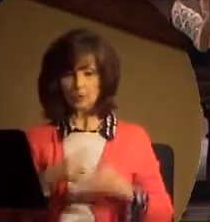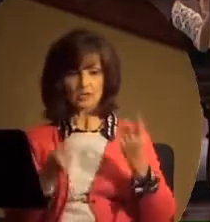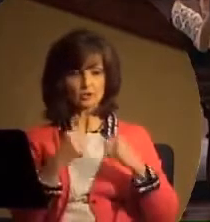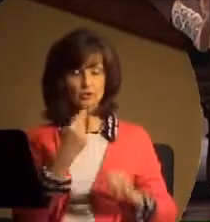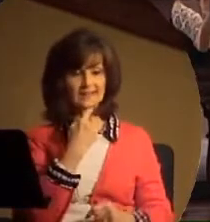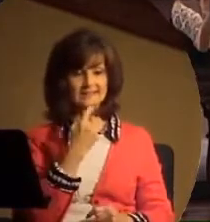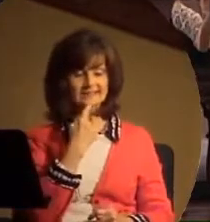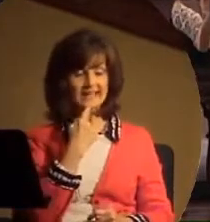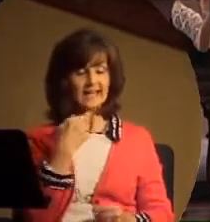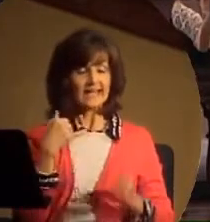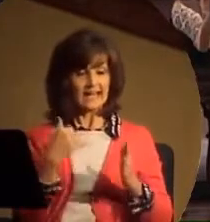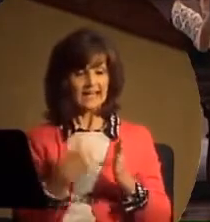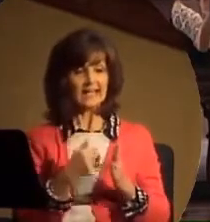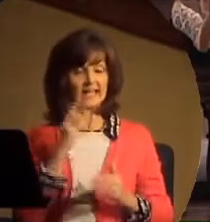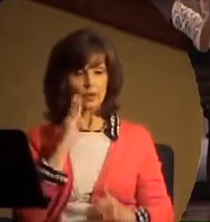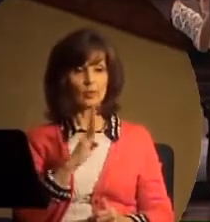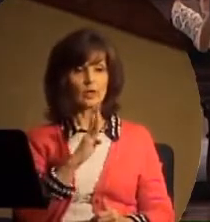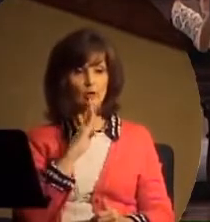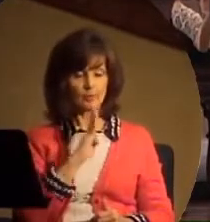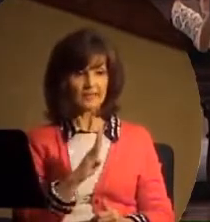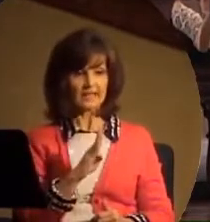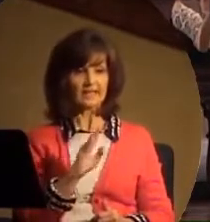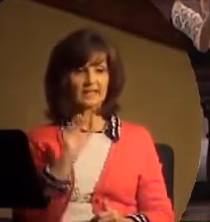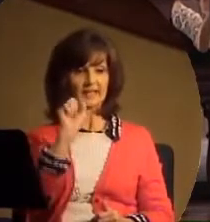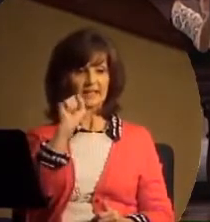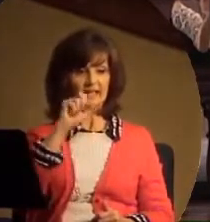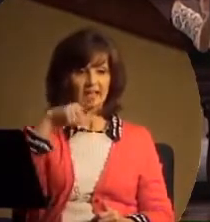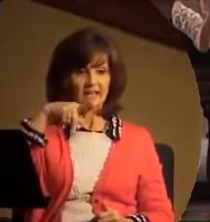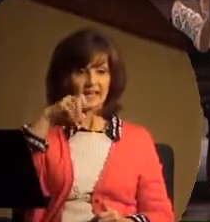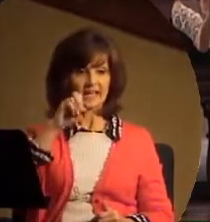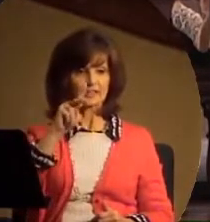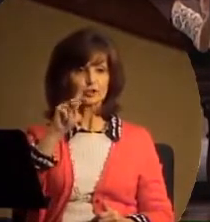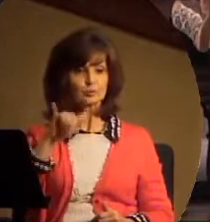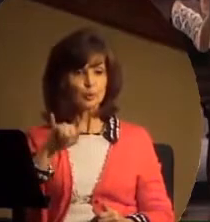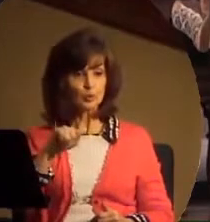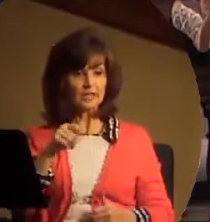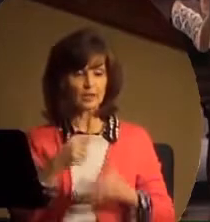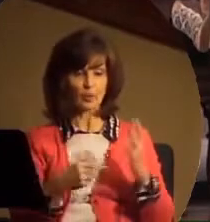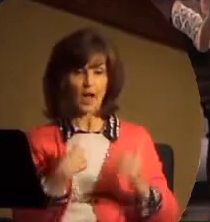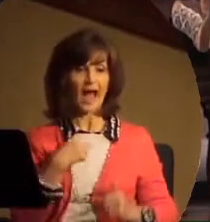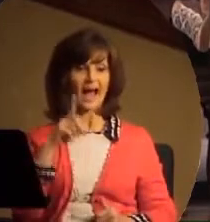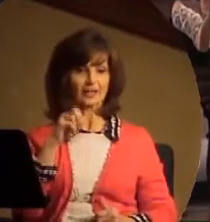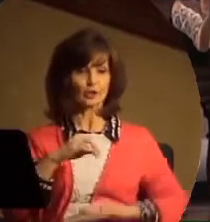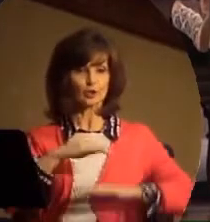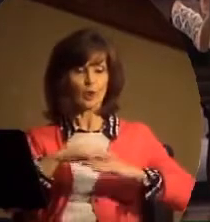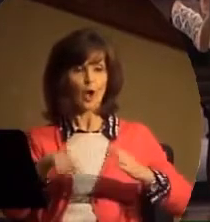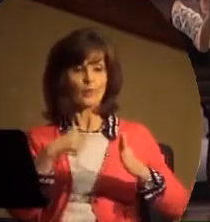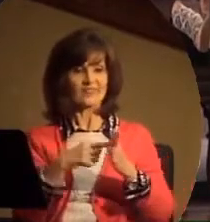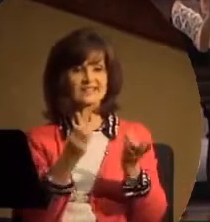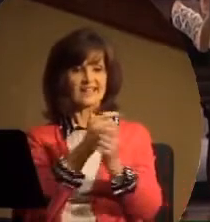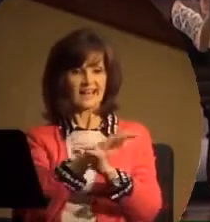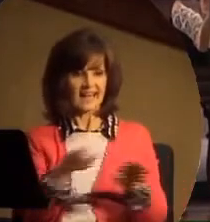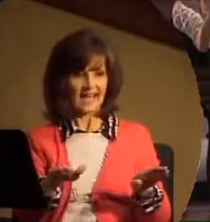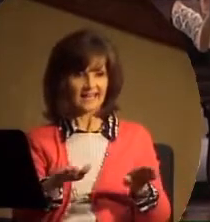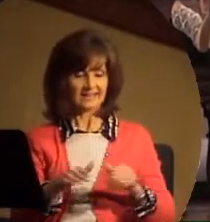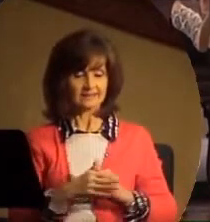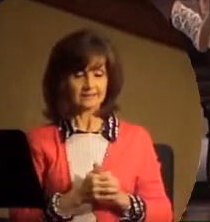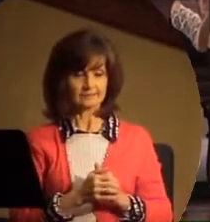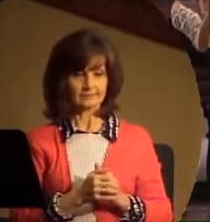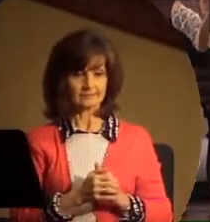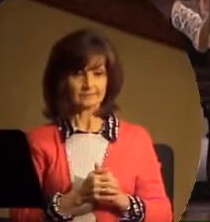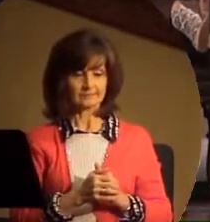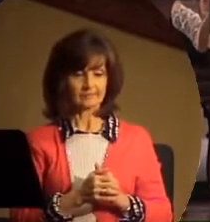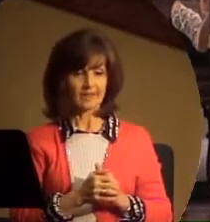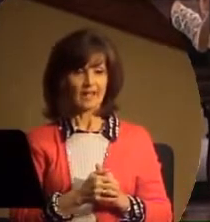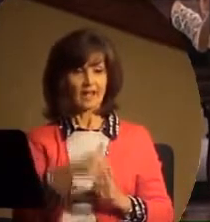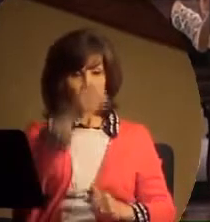say is this, man, it is going to be spooky what I'm getting ready to do upon this land. You think I ain't